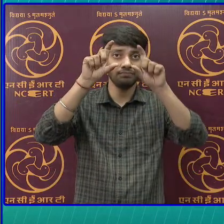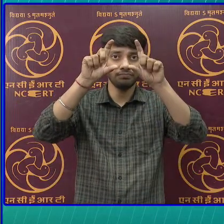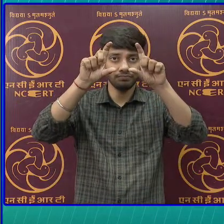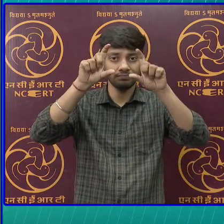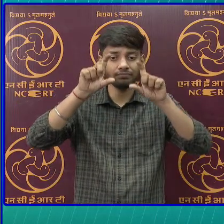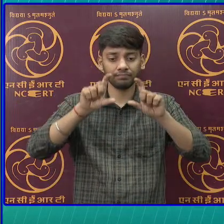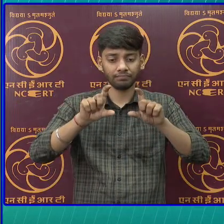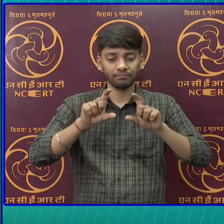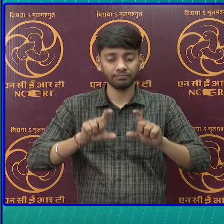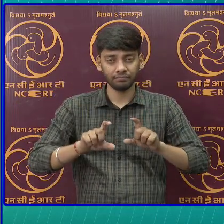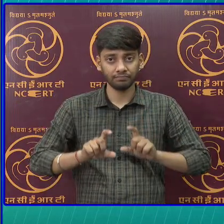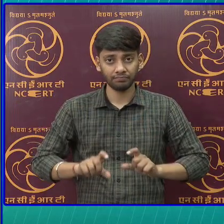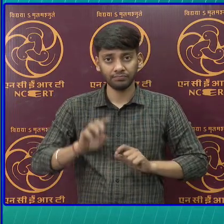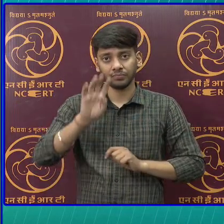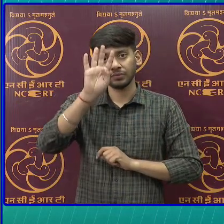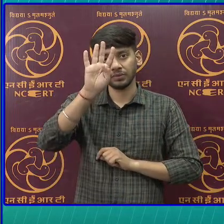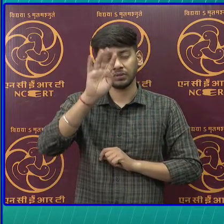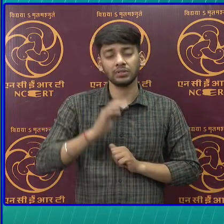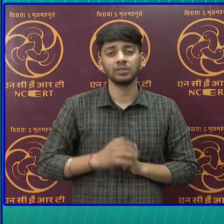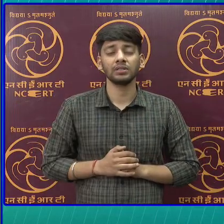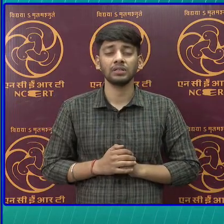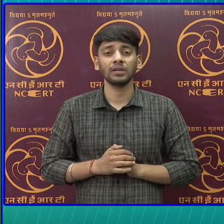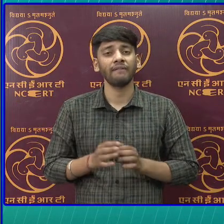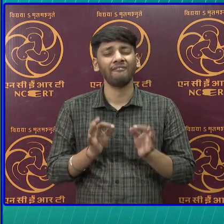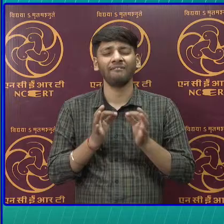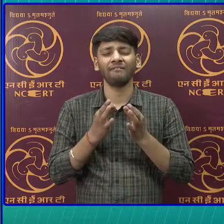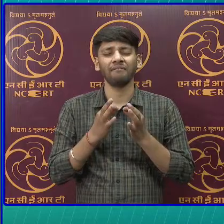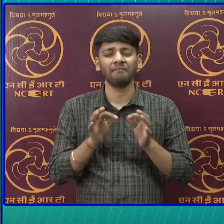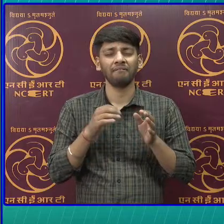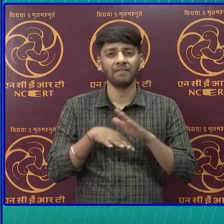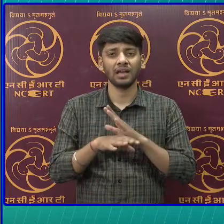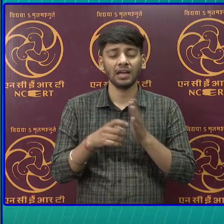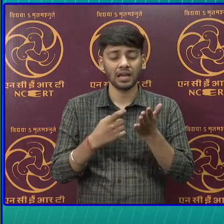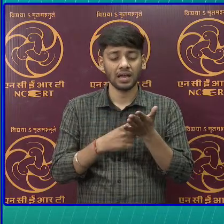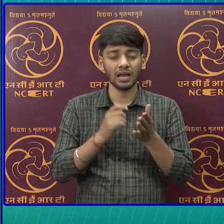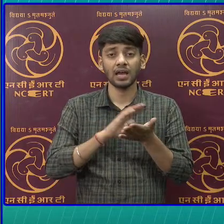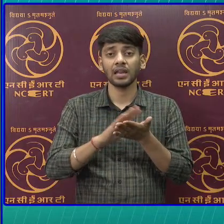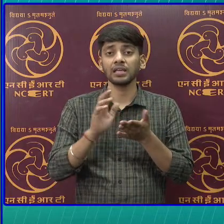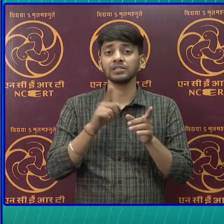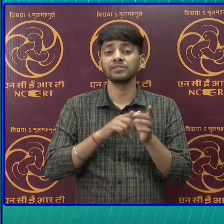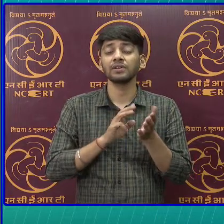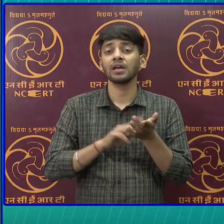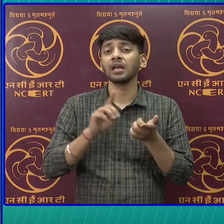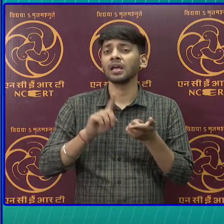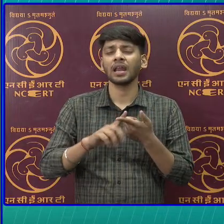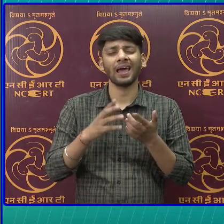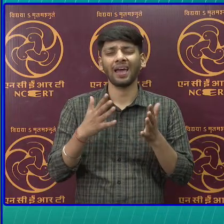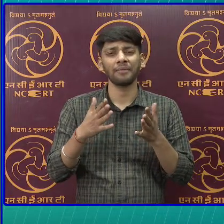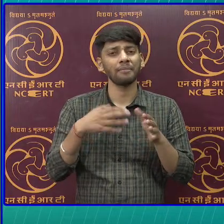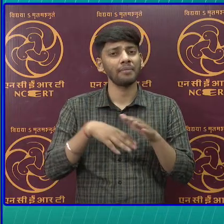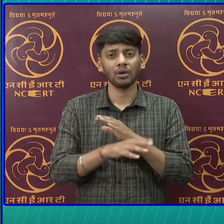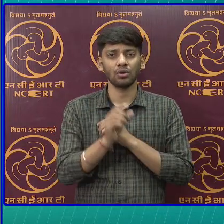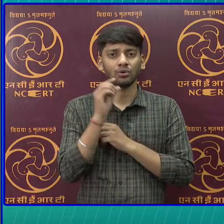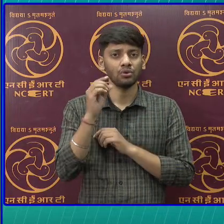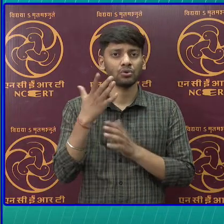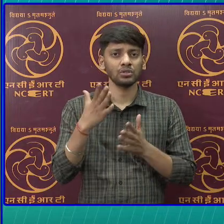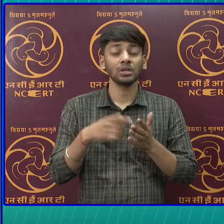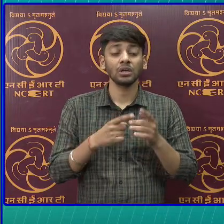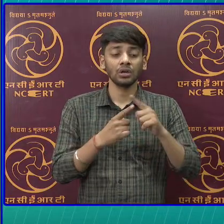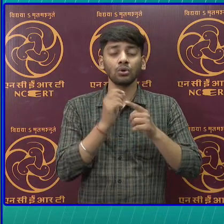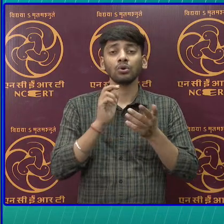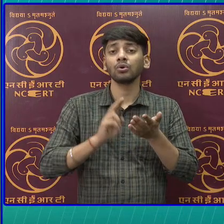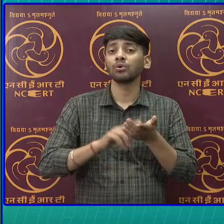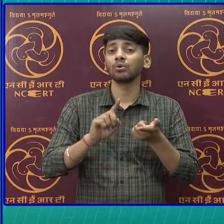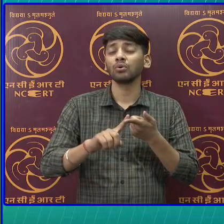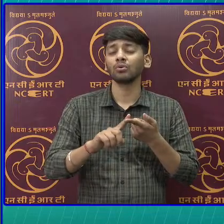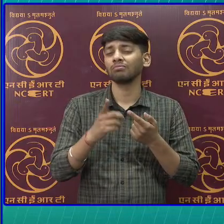poem is written in free verse style. Okay, so there is no rhyming scheme. Okay. But tone of the poem is